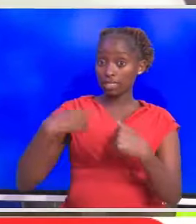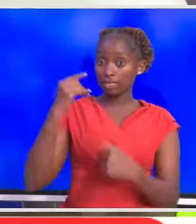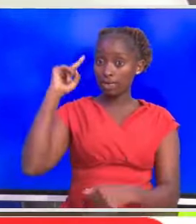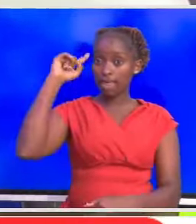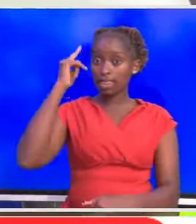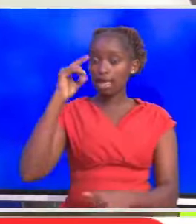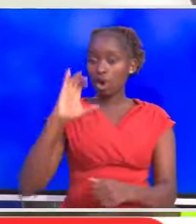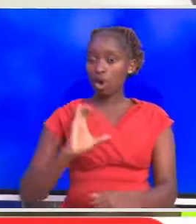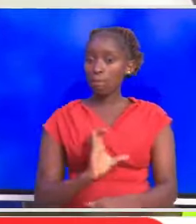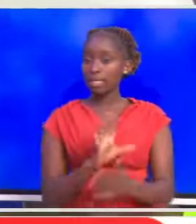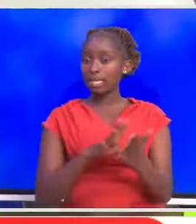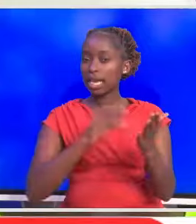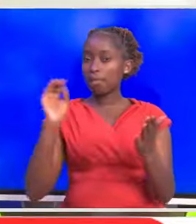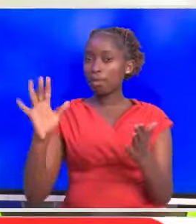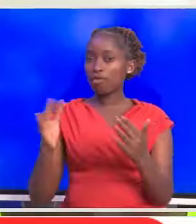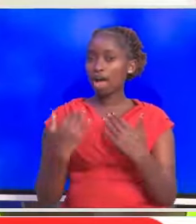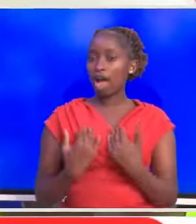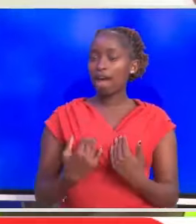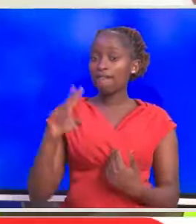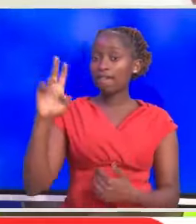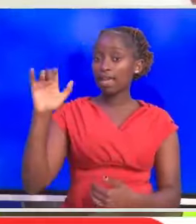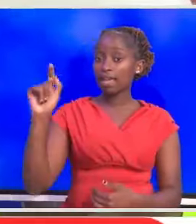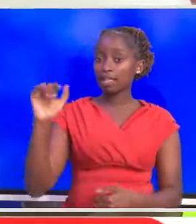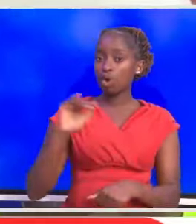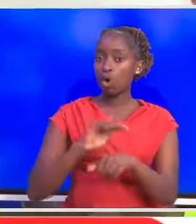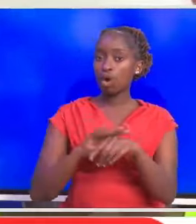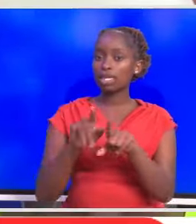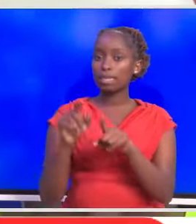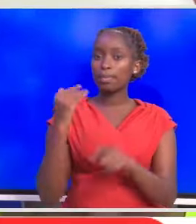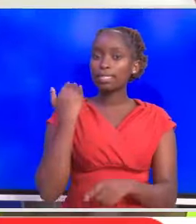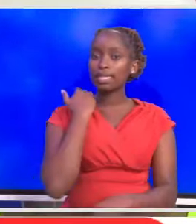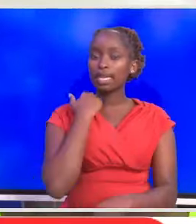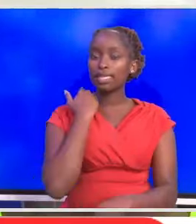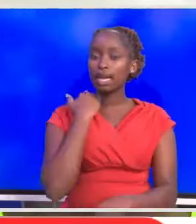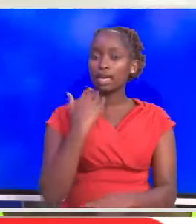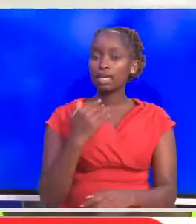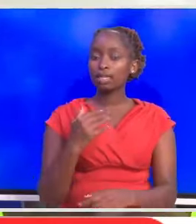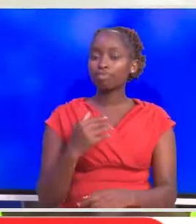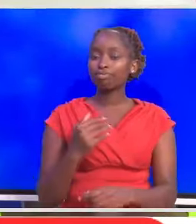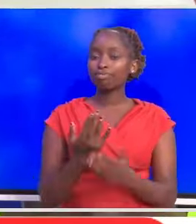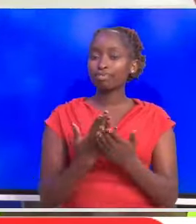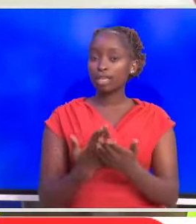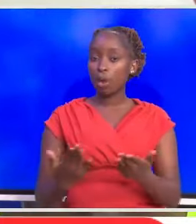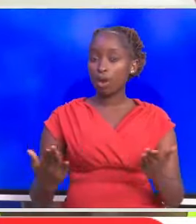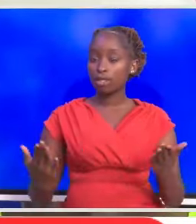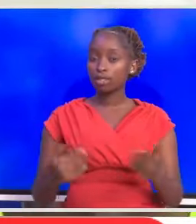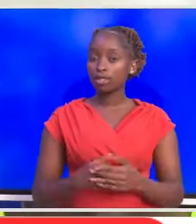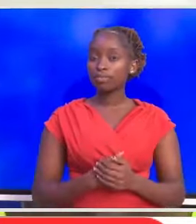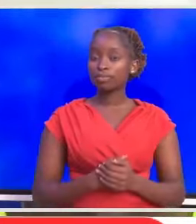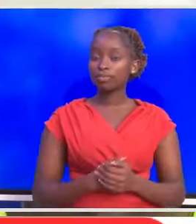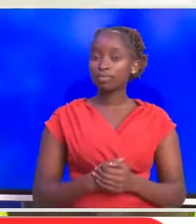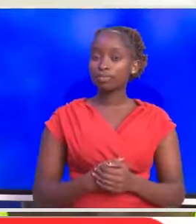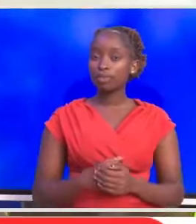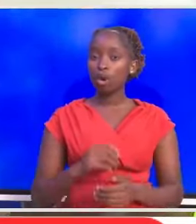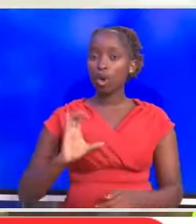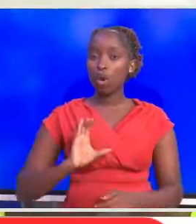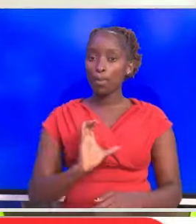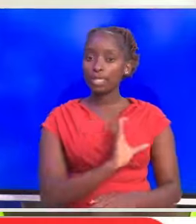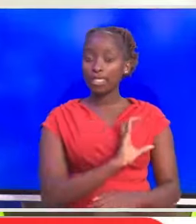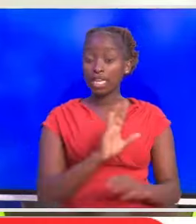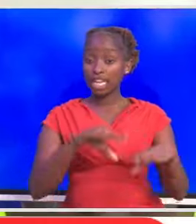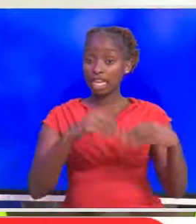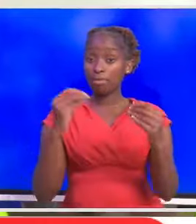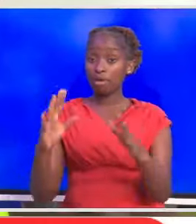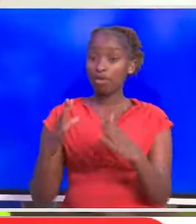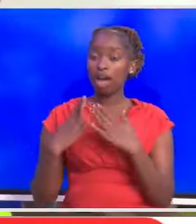removed. The VAT on sanitary towels, the committee also removed. There is a VAT on